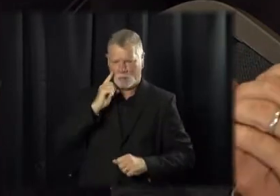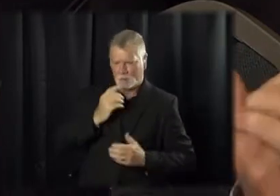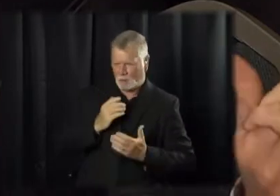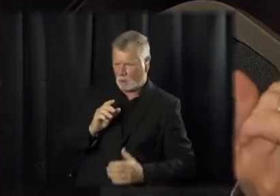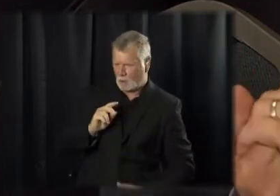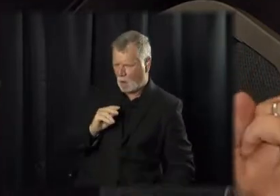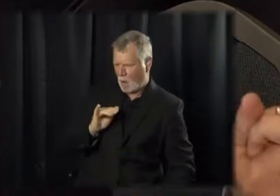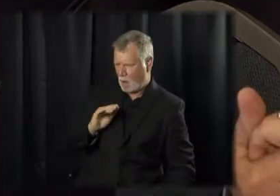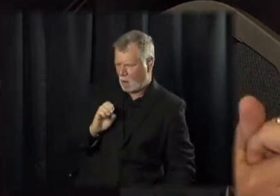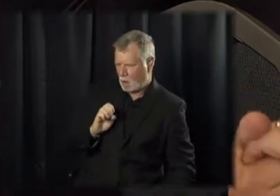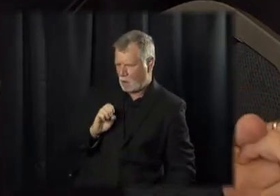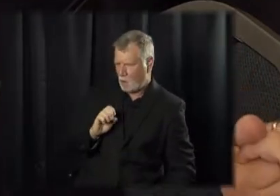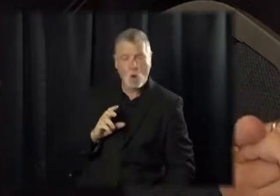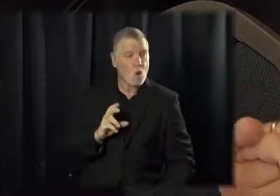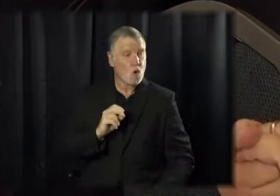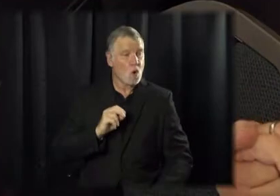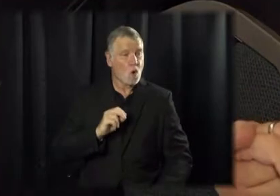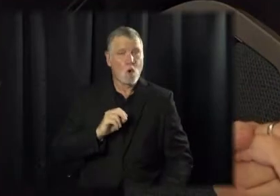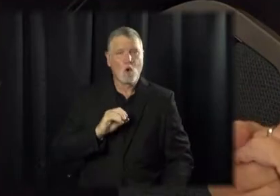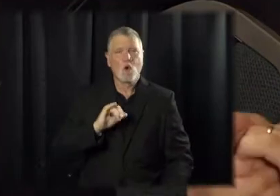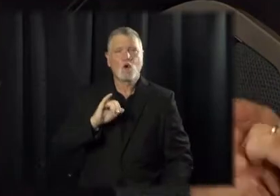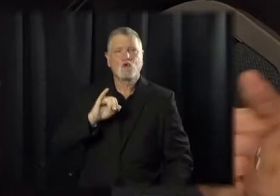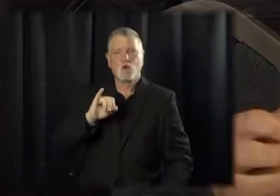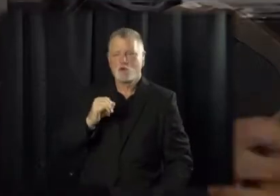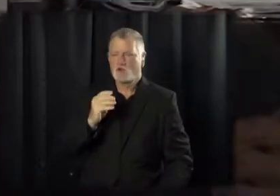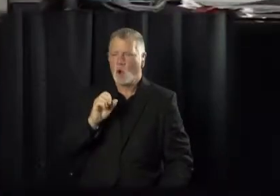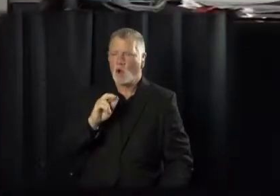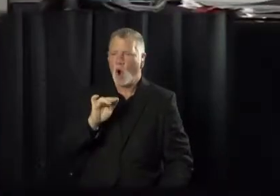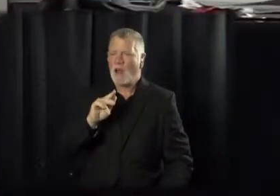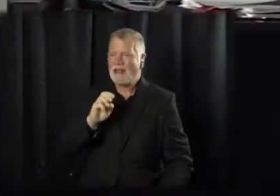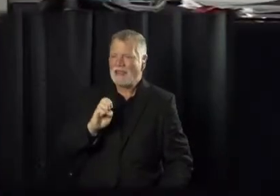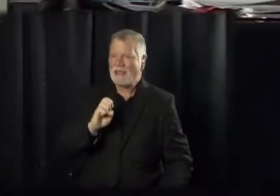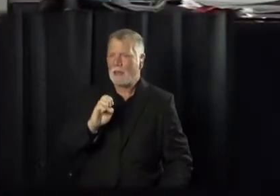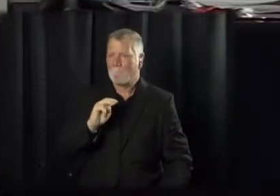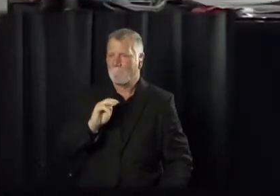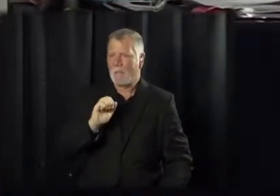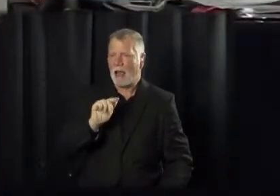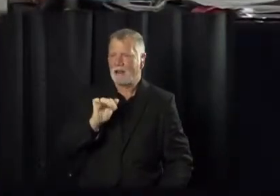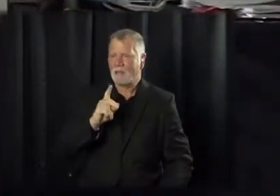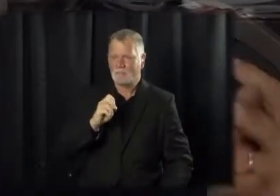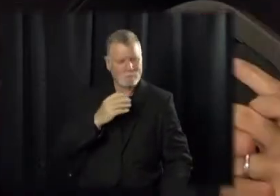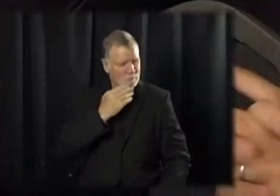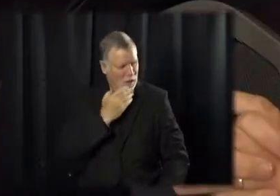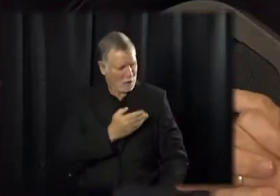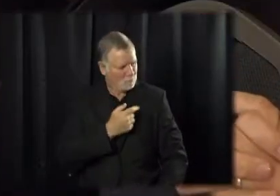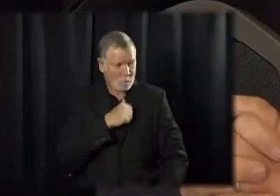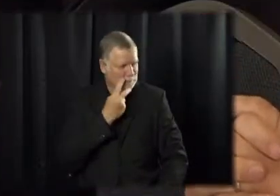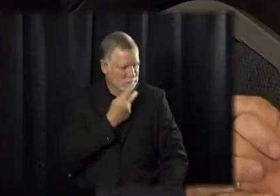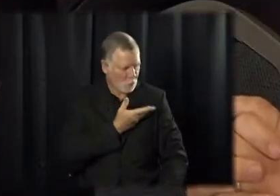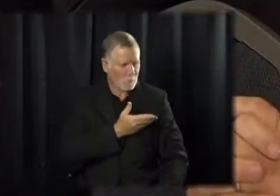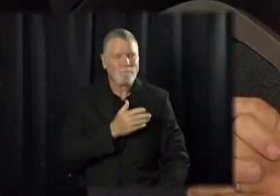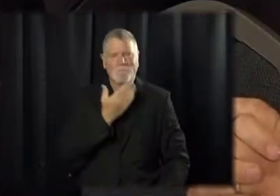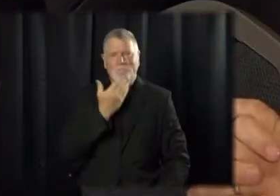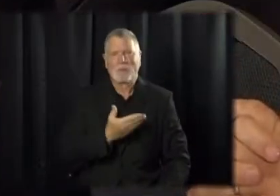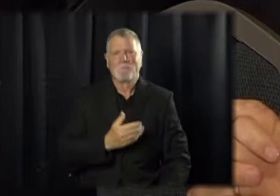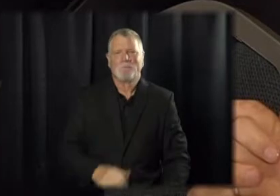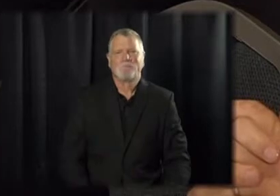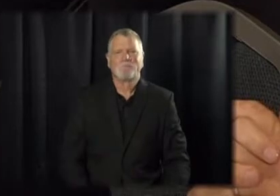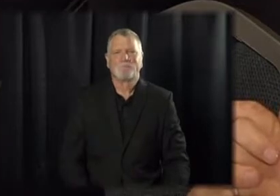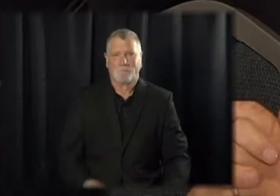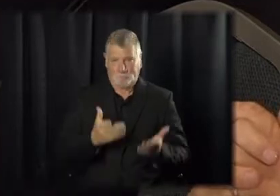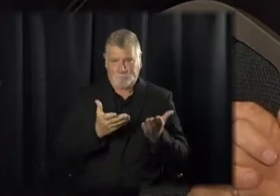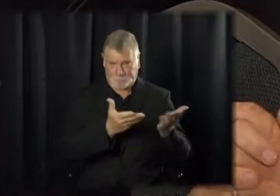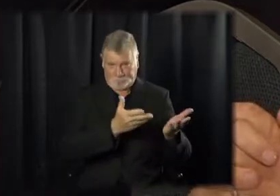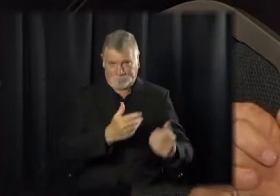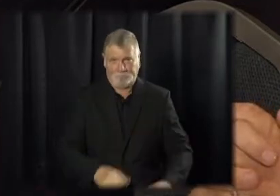presenting. No, I think it'll be Ginorli and Maldonado. Ginorli? Right here. Oh, thank you, Ginorli. I didn't see you. Take